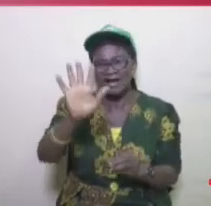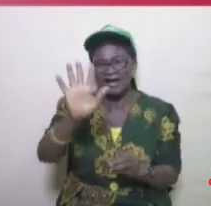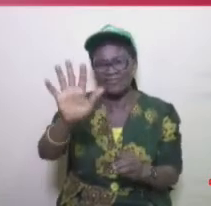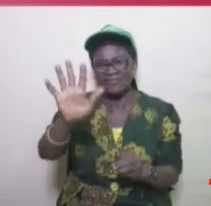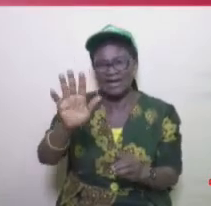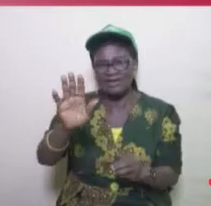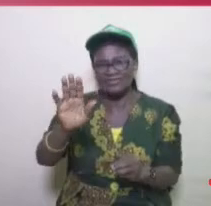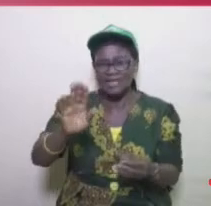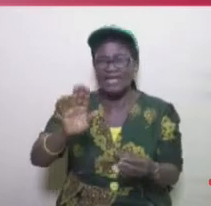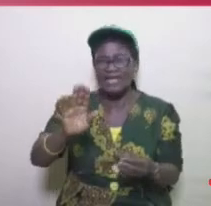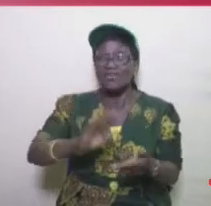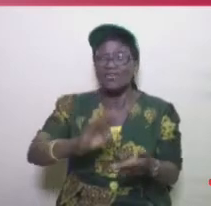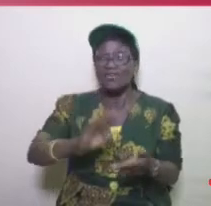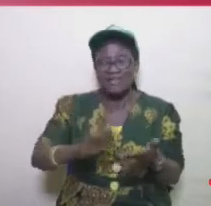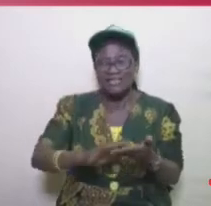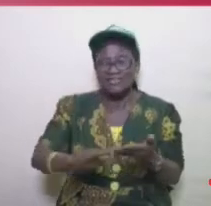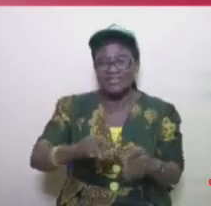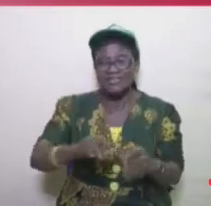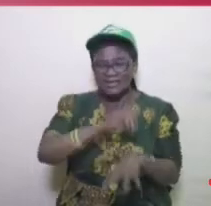forgiving nature.